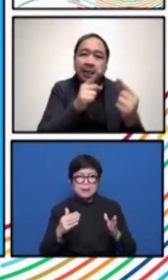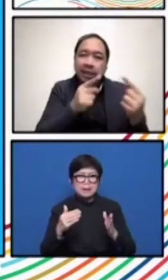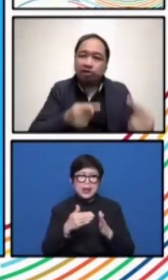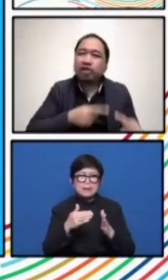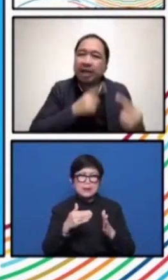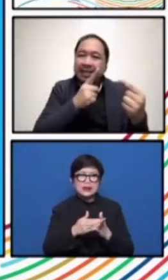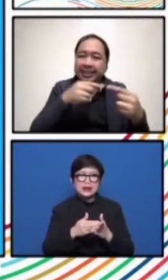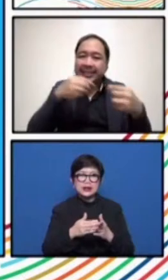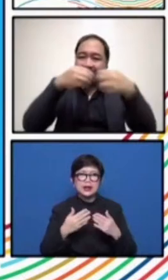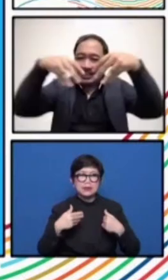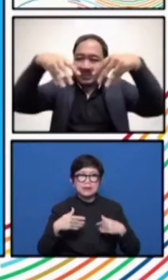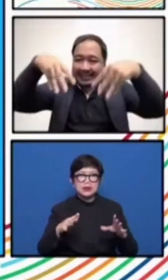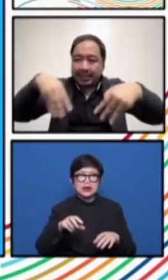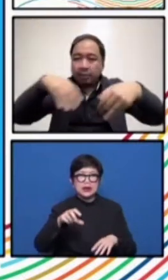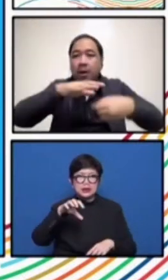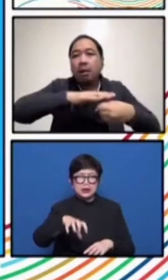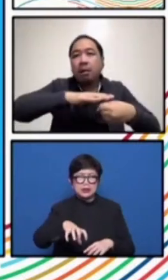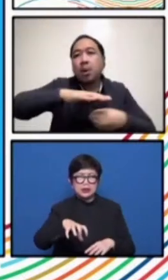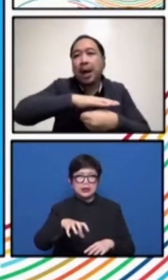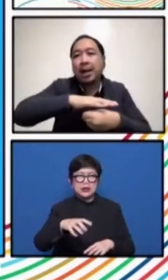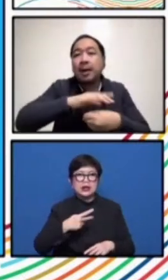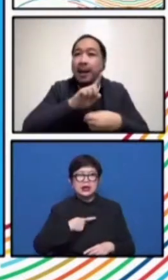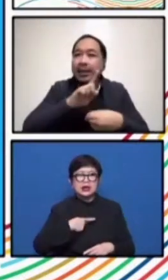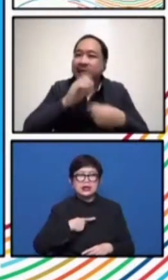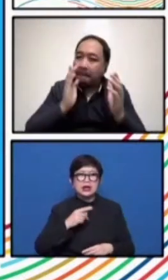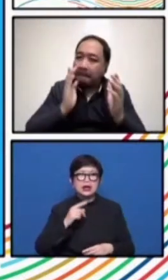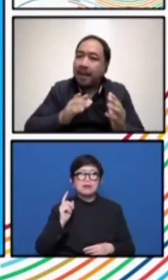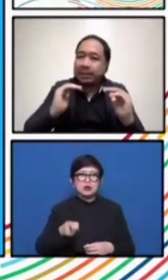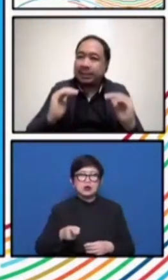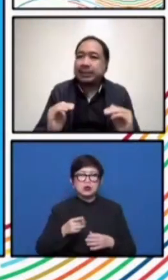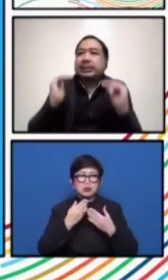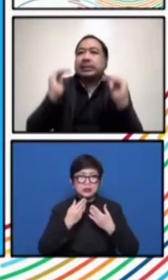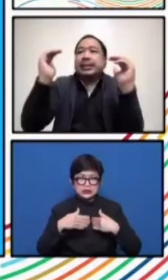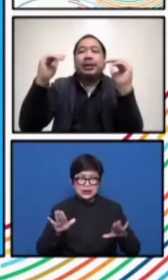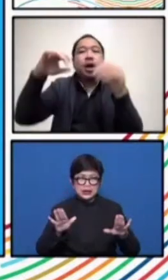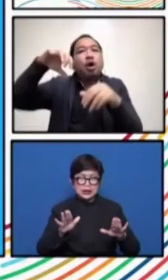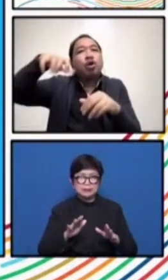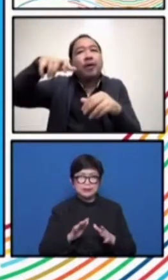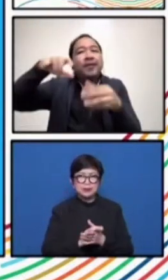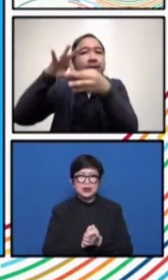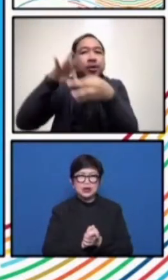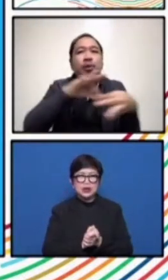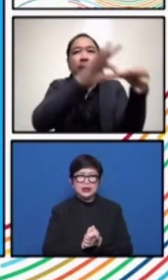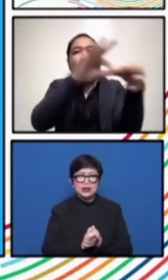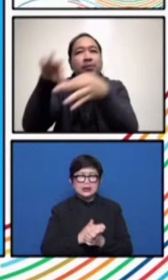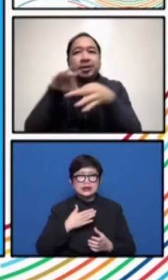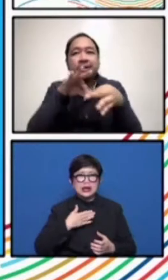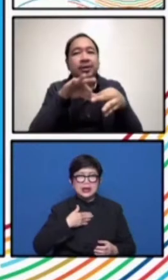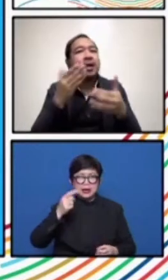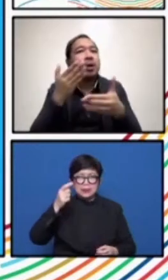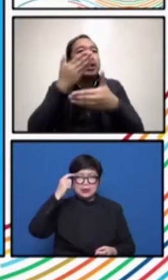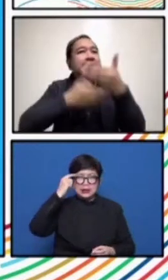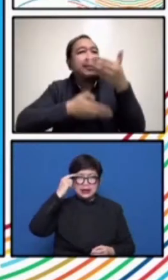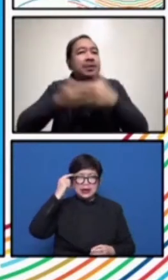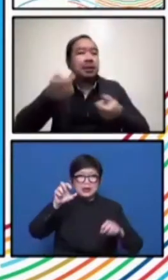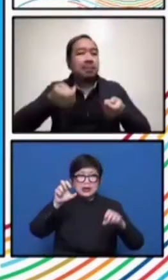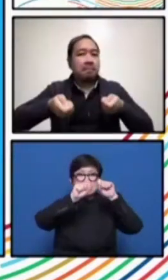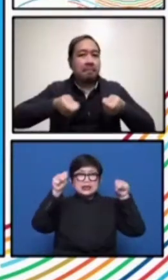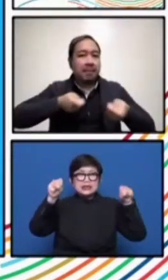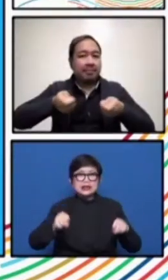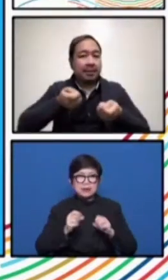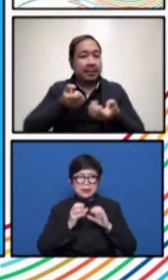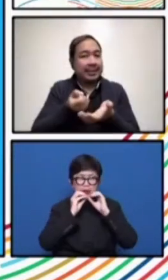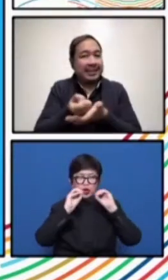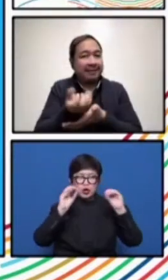scale up and and I do believe that the emergence of disability management information systems that capture